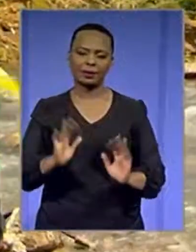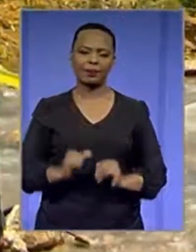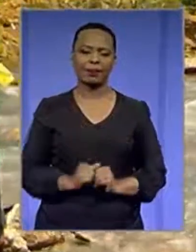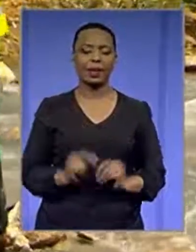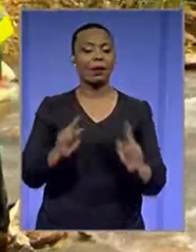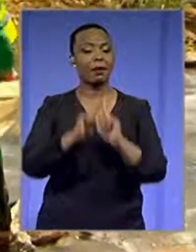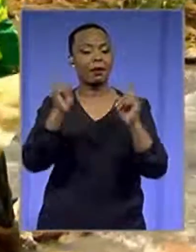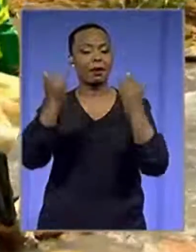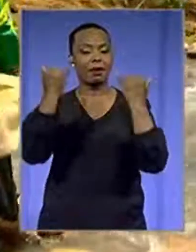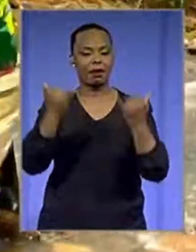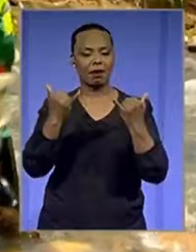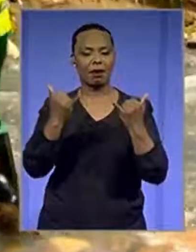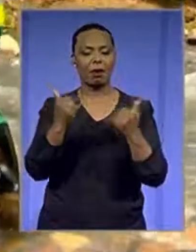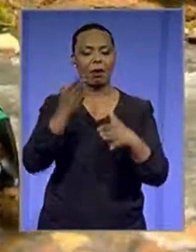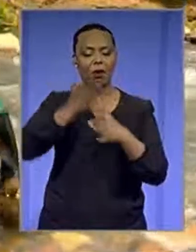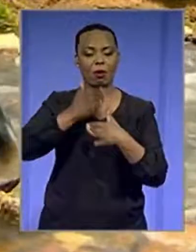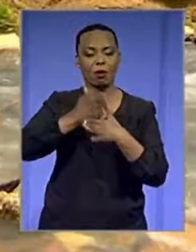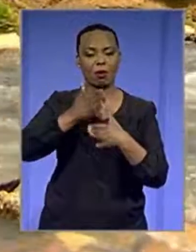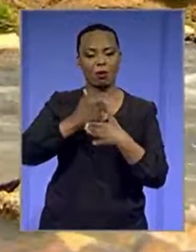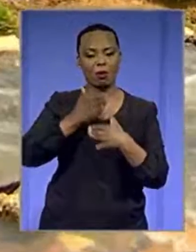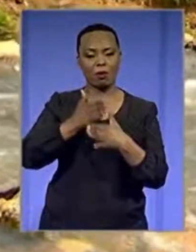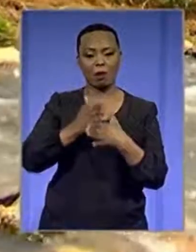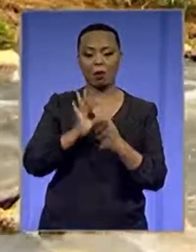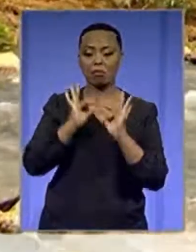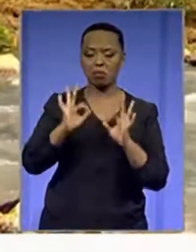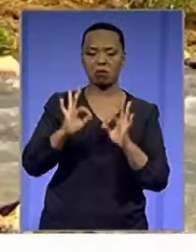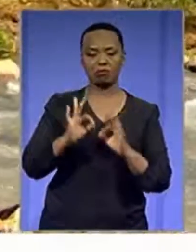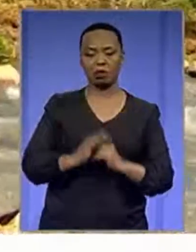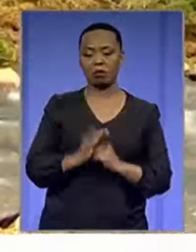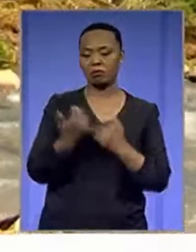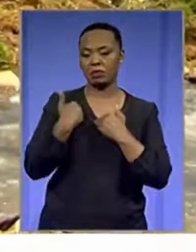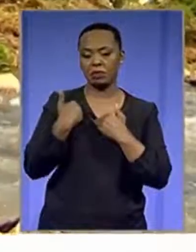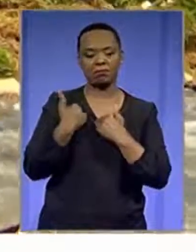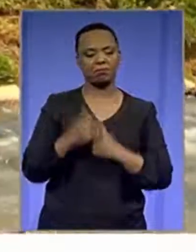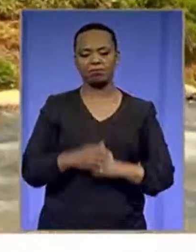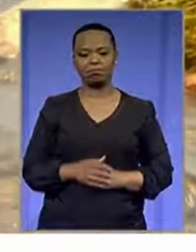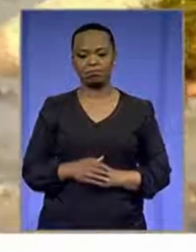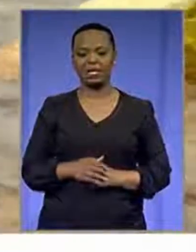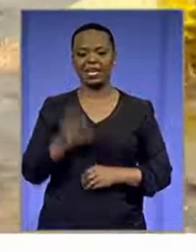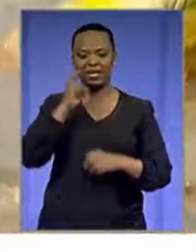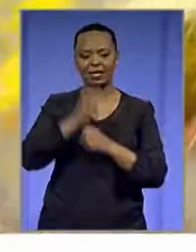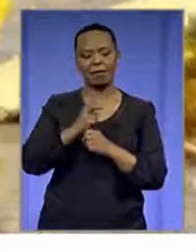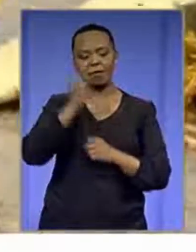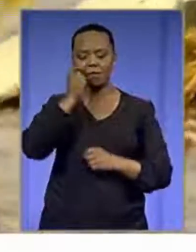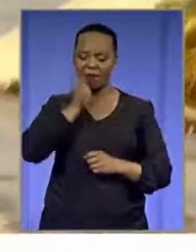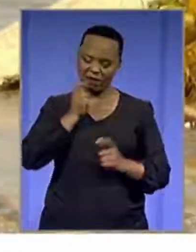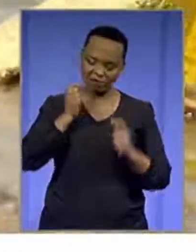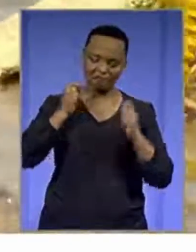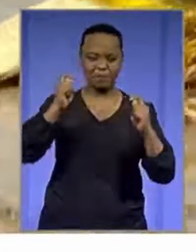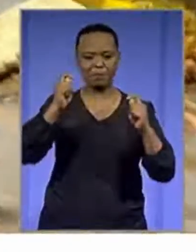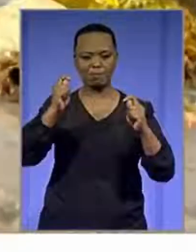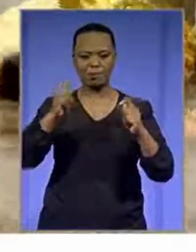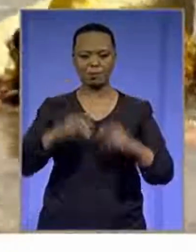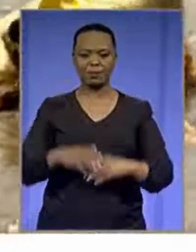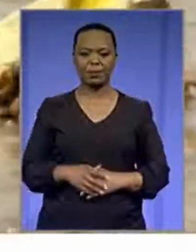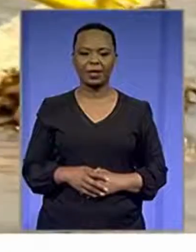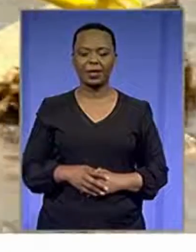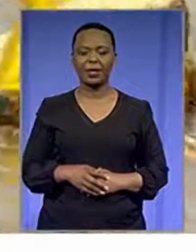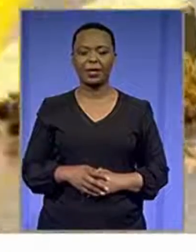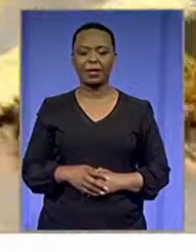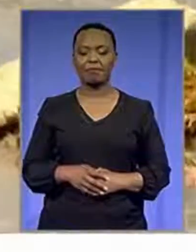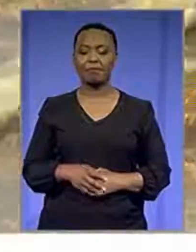Efela wo mošomo ga se wa bolefšega o nyaka banna tia dikakapa. It's important